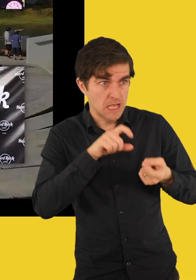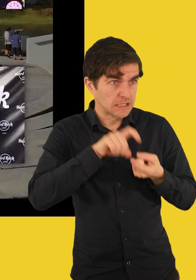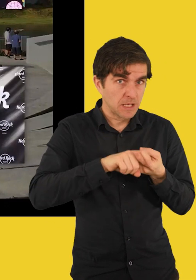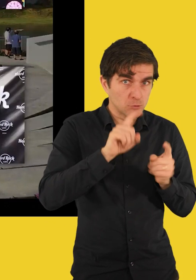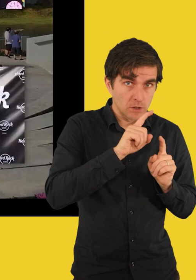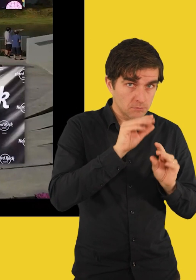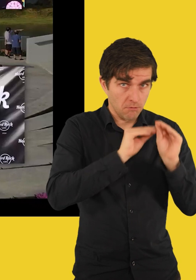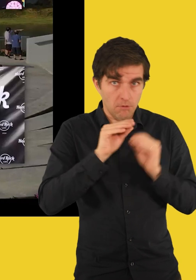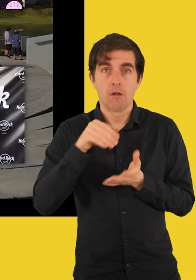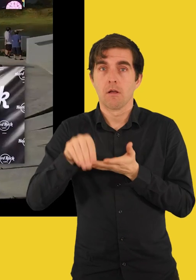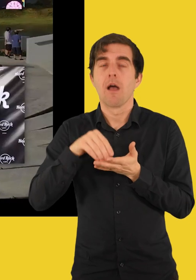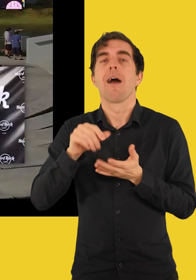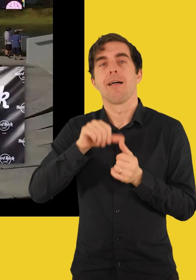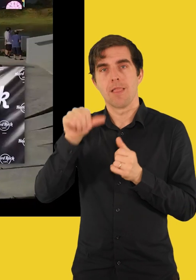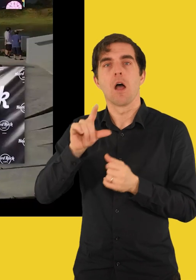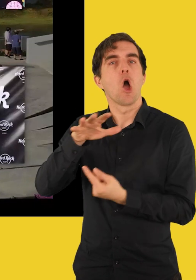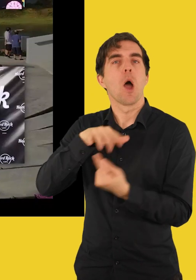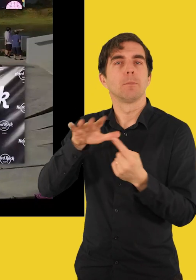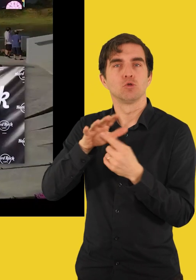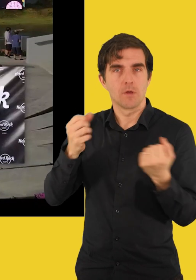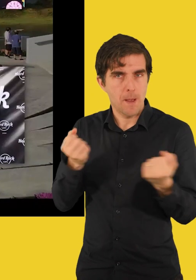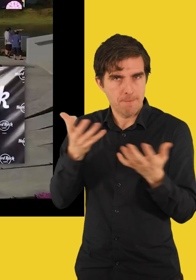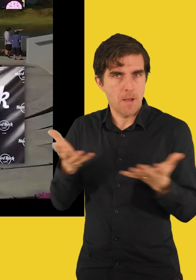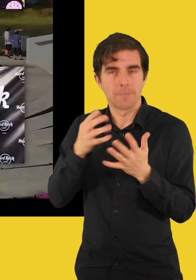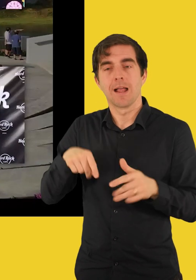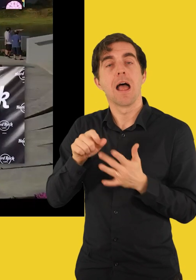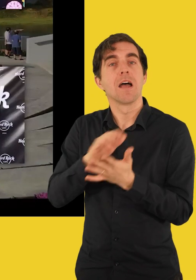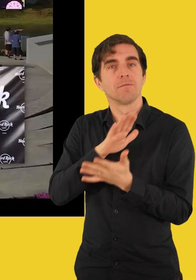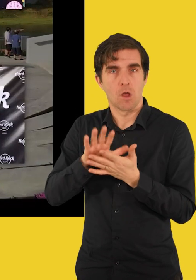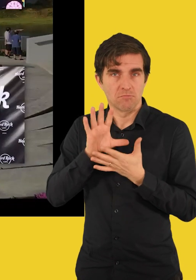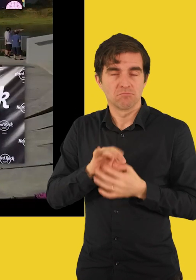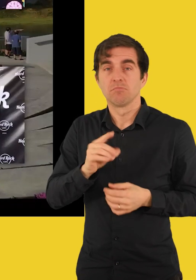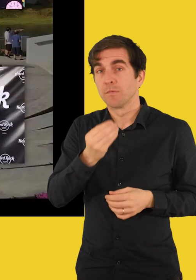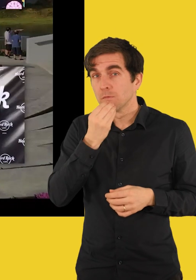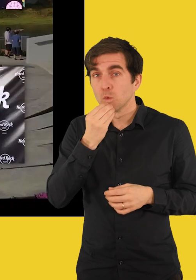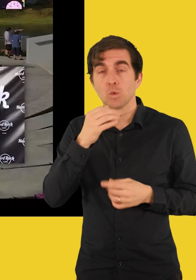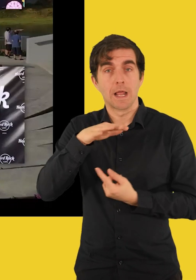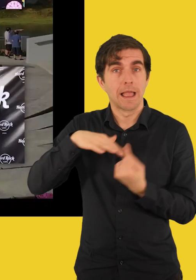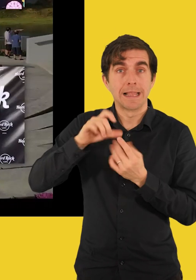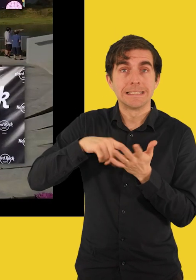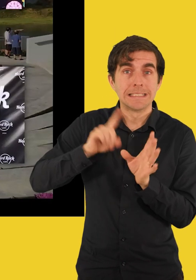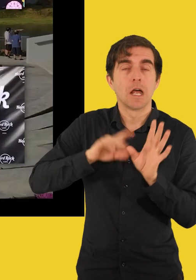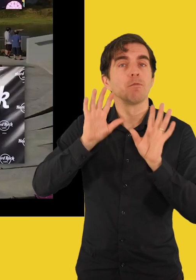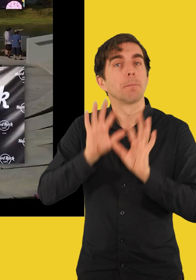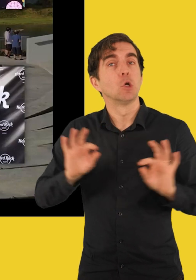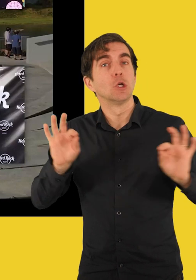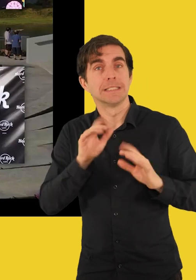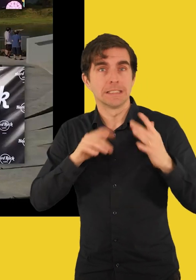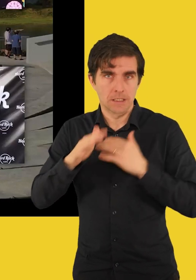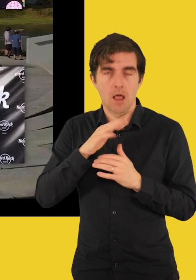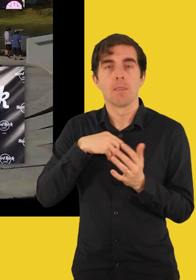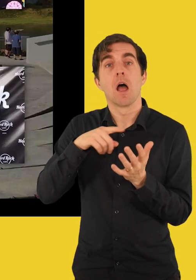of the trash and all that. And then we have a community empowerment, Ipoh as a food and City of